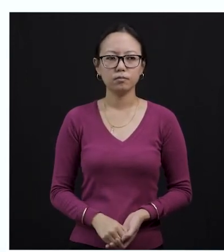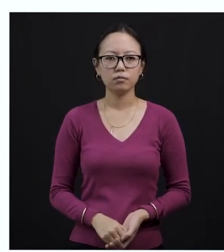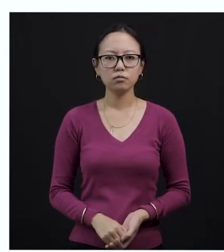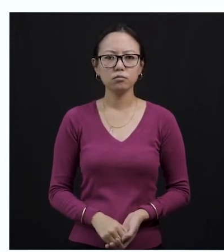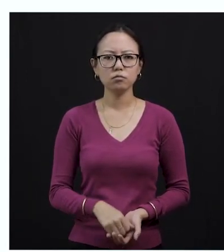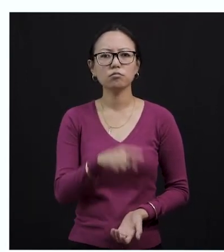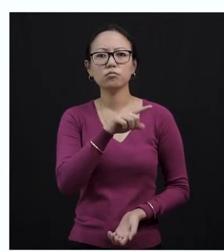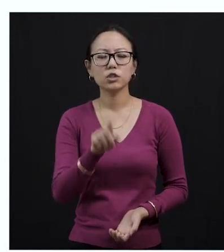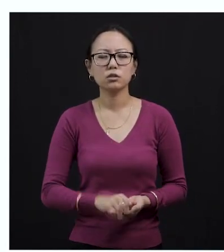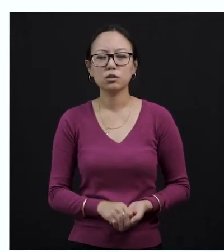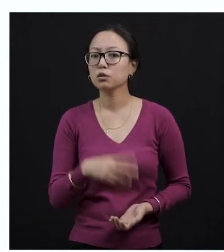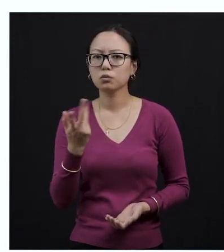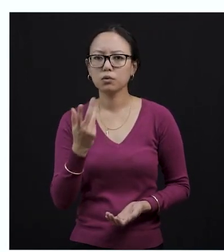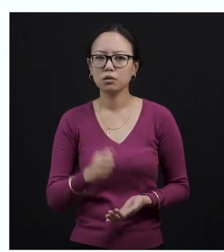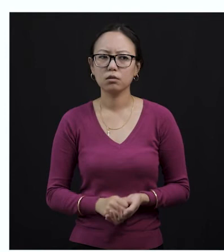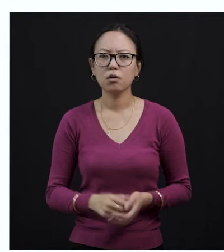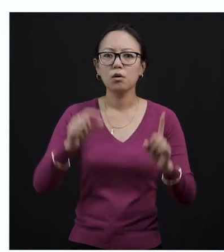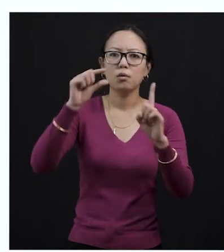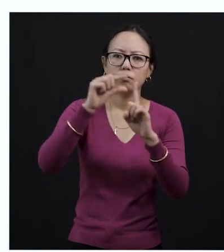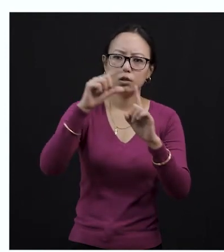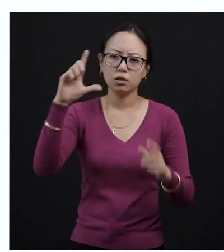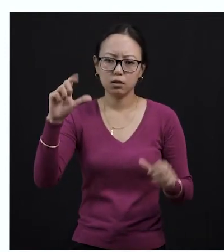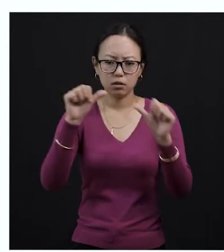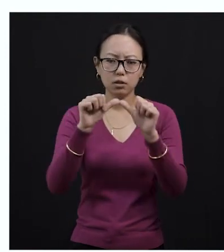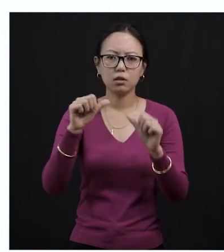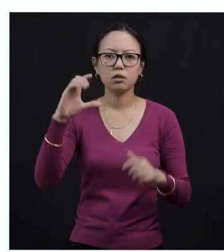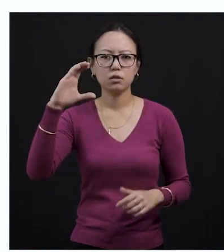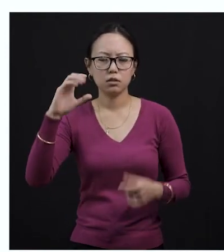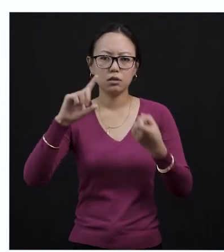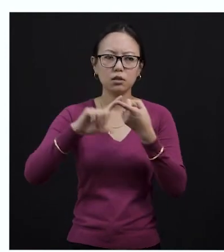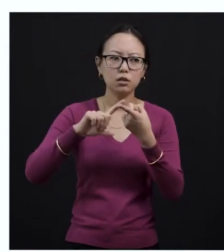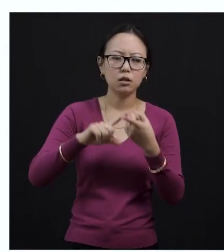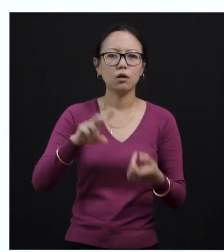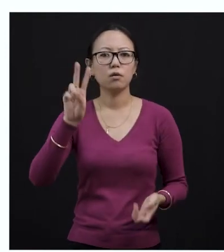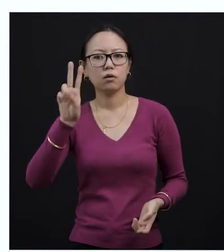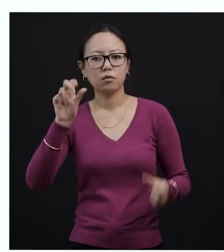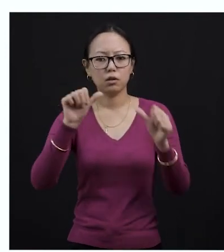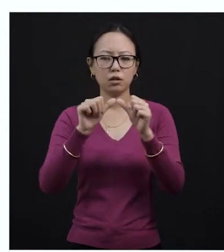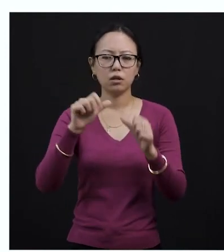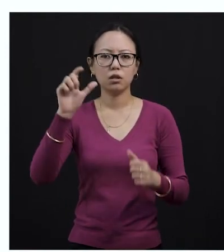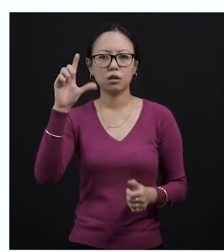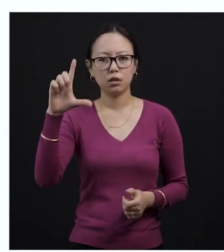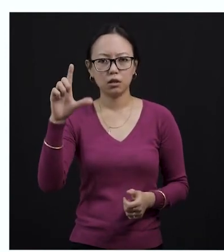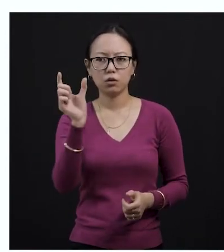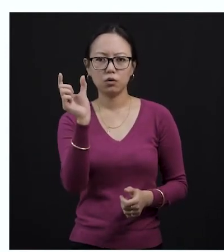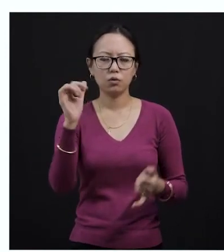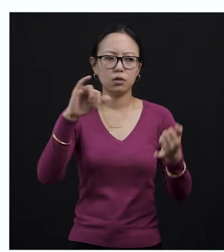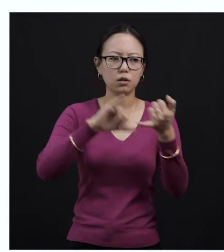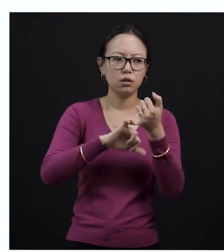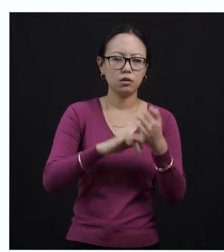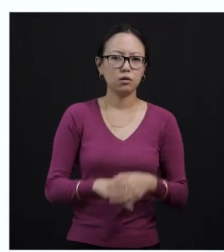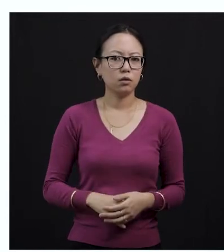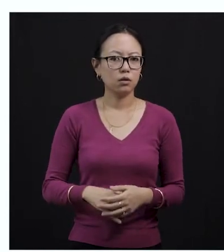place value. Now, please do not get confused. Place value, in place value, the ones place is always on